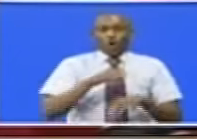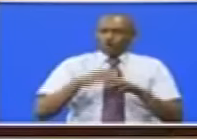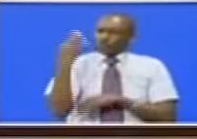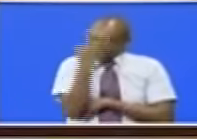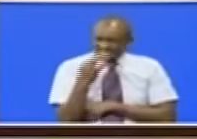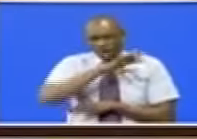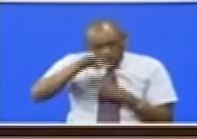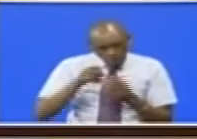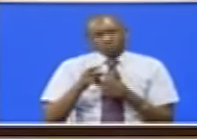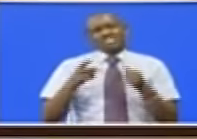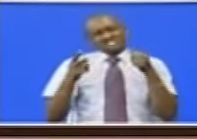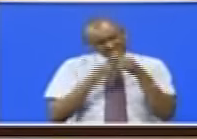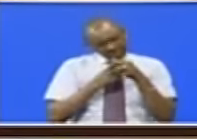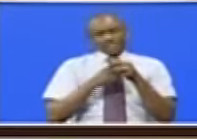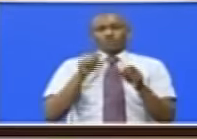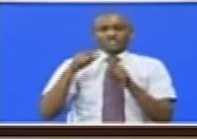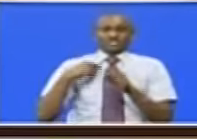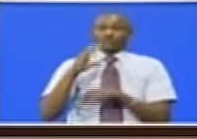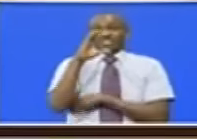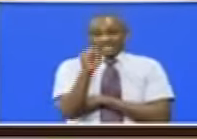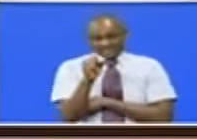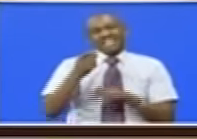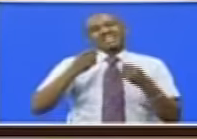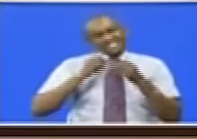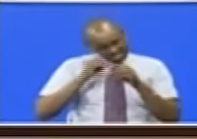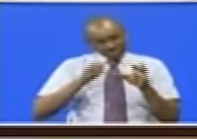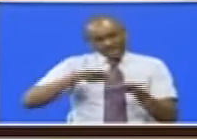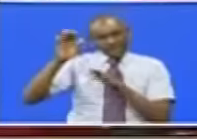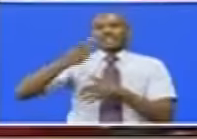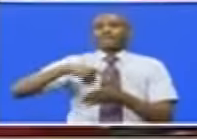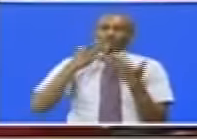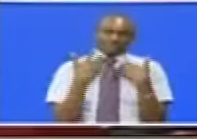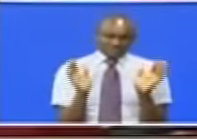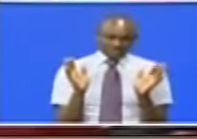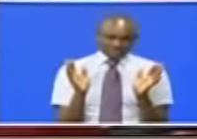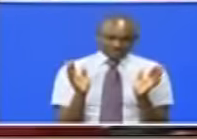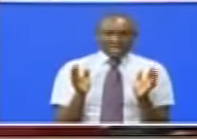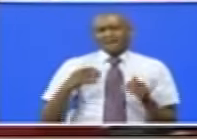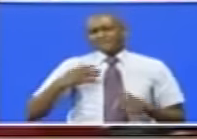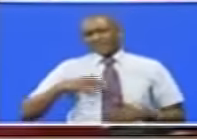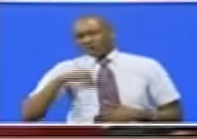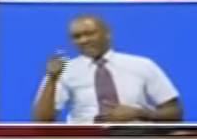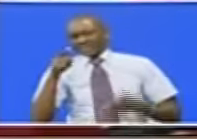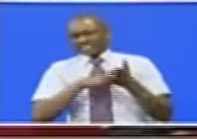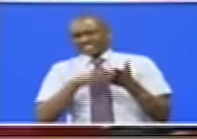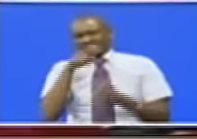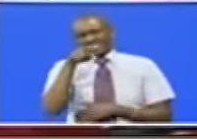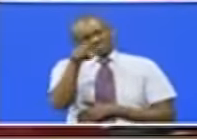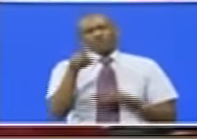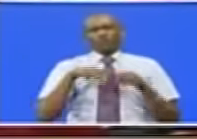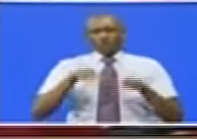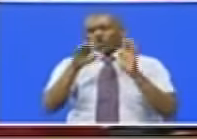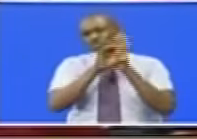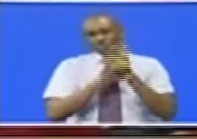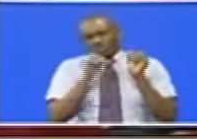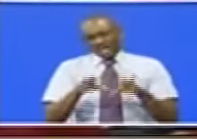seven nominees to the position of Cabinet Secretary were cleared for appointment by the National Assembly. Despite criticism that the President flouted the Constitution by not